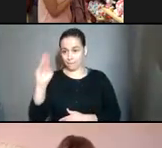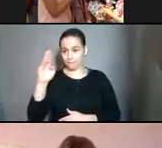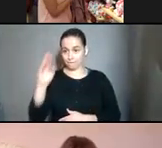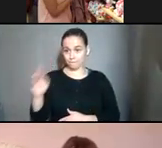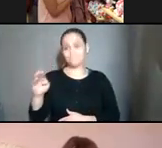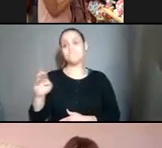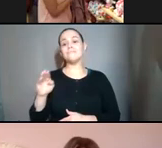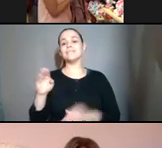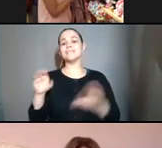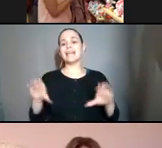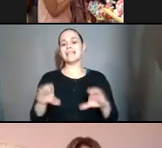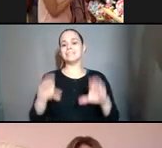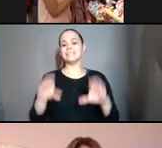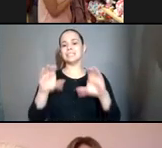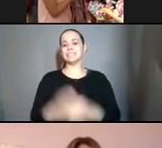dreambox.com/activities.